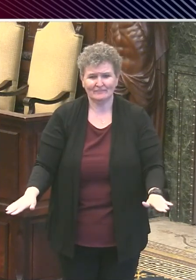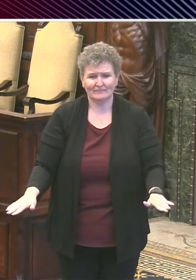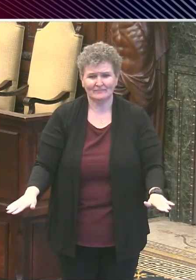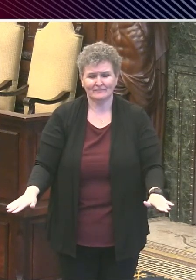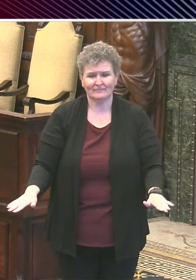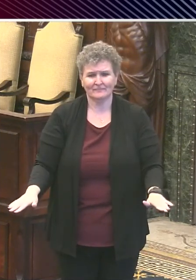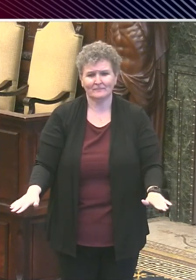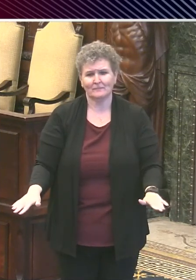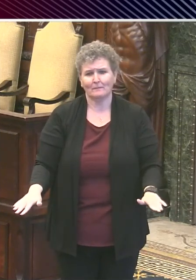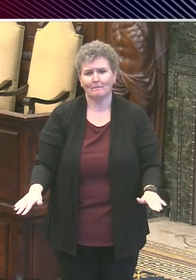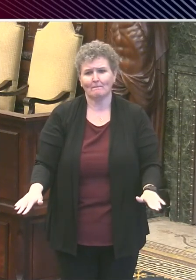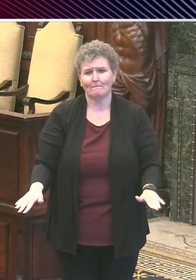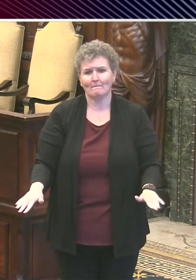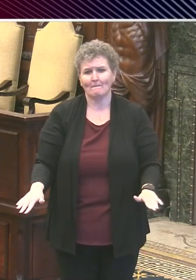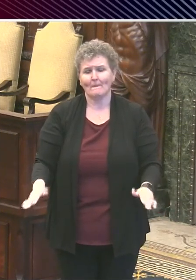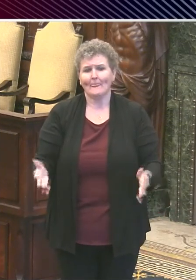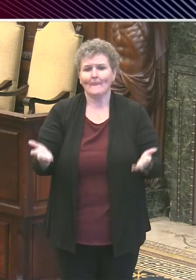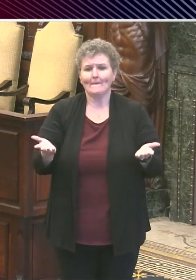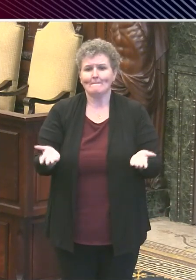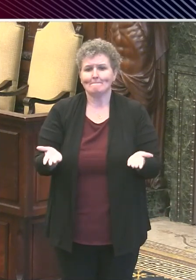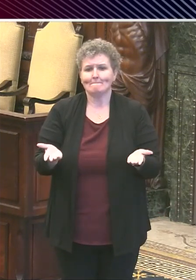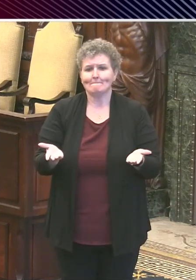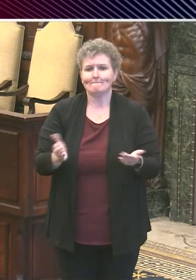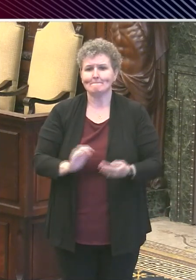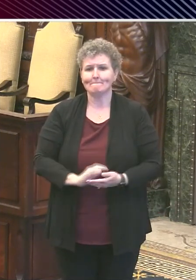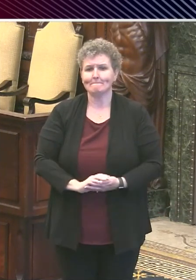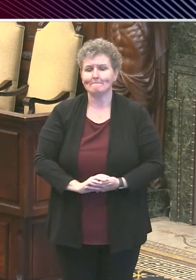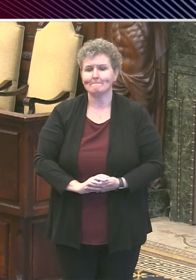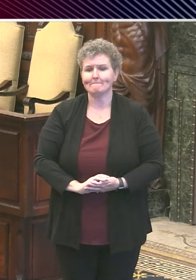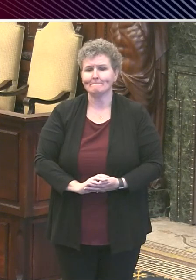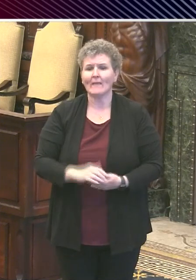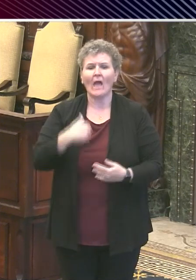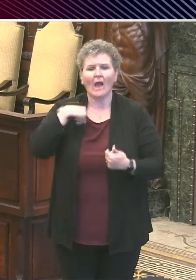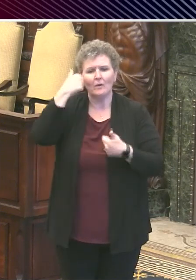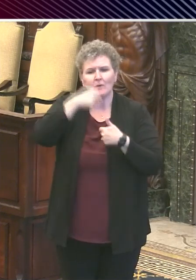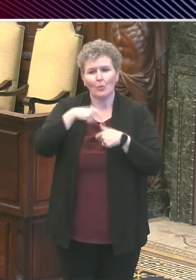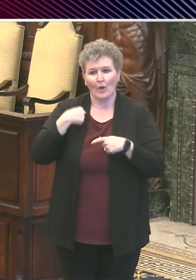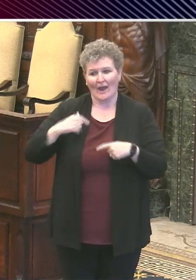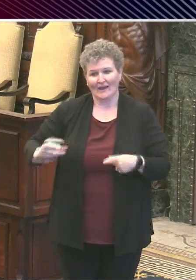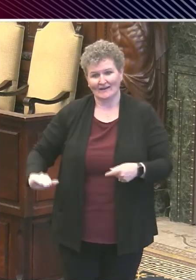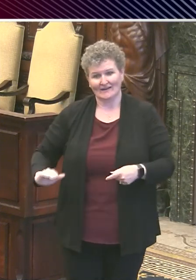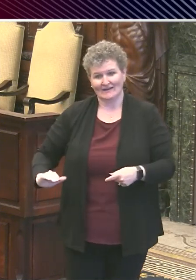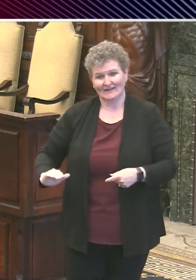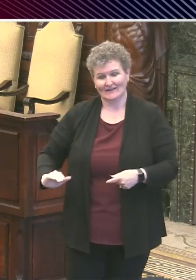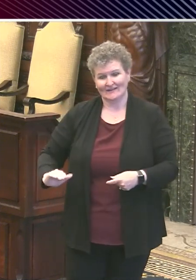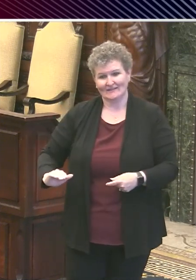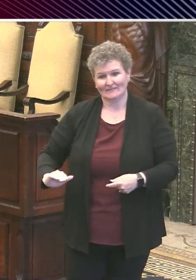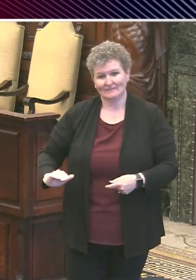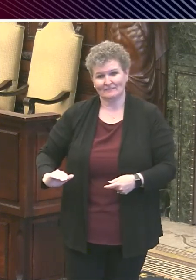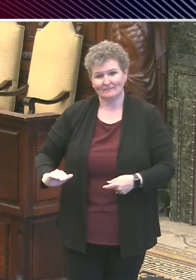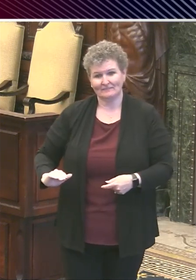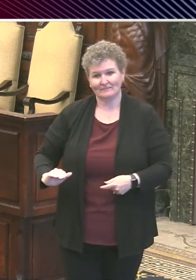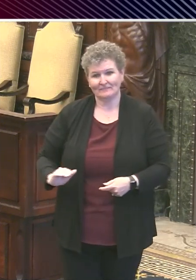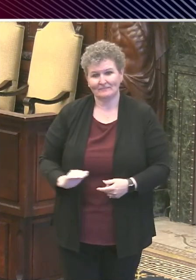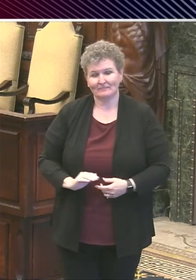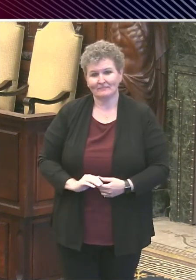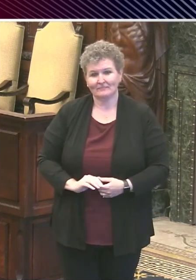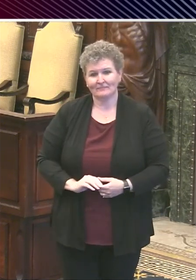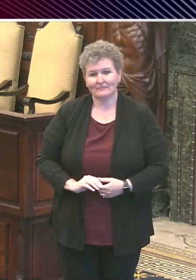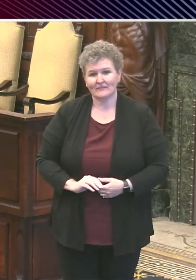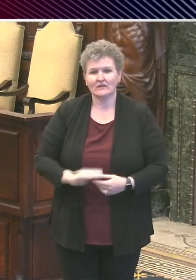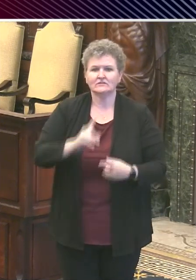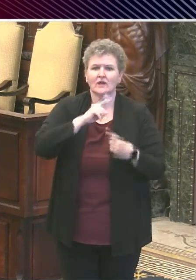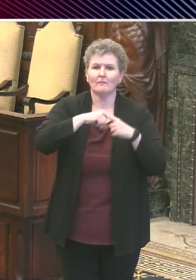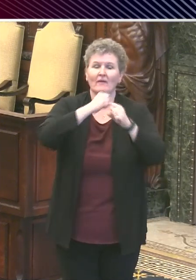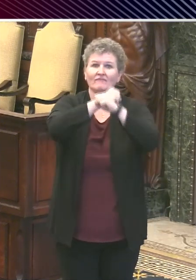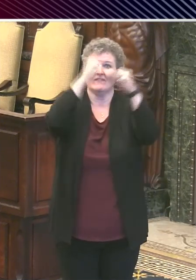as a firefighter. I was told consistently that whenever there were fireworks present was to turn around and go the